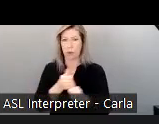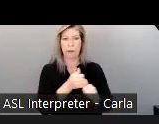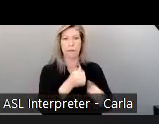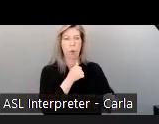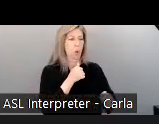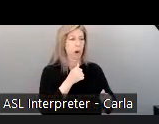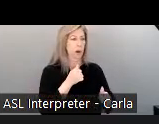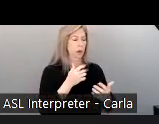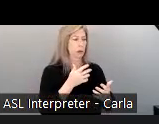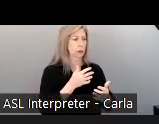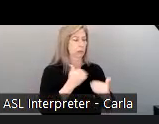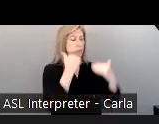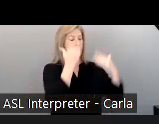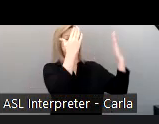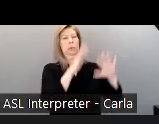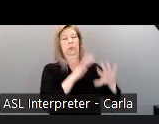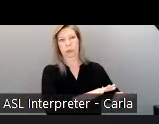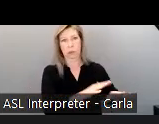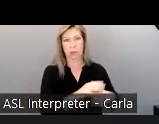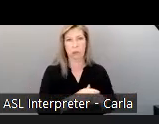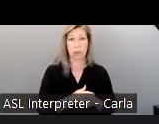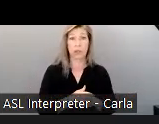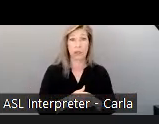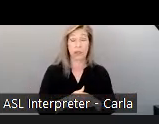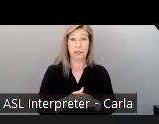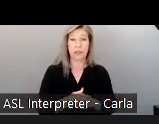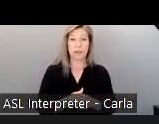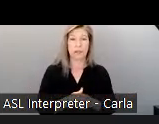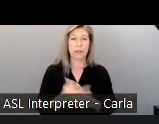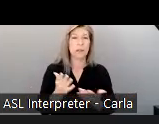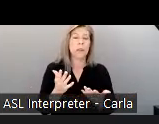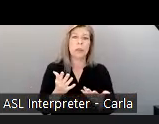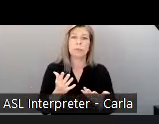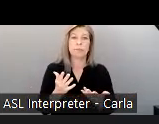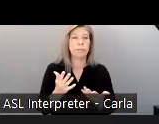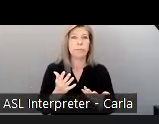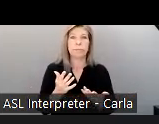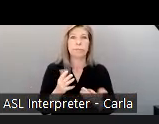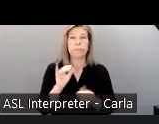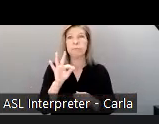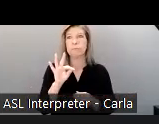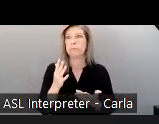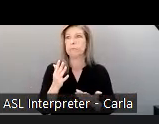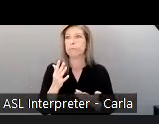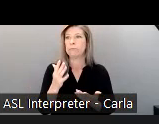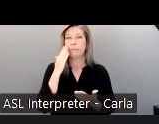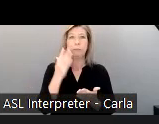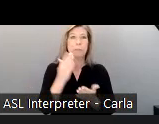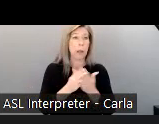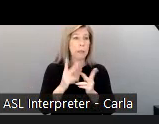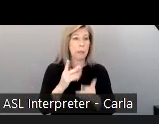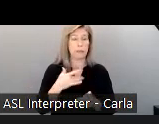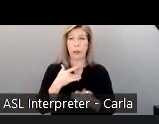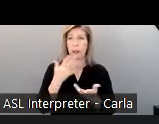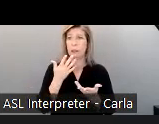these elements, when people are coming to me, with a lot of shame that they're experiencing this,